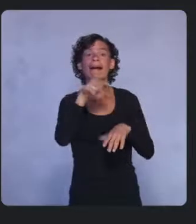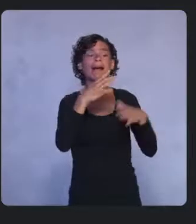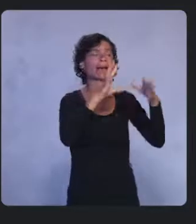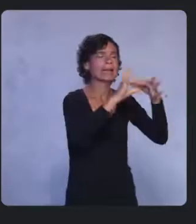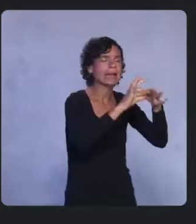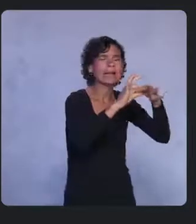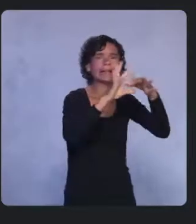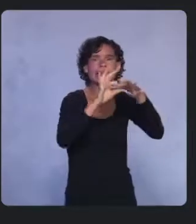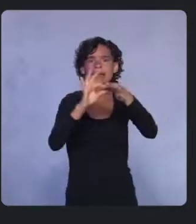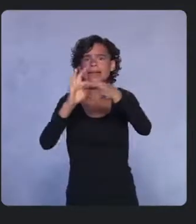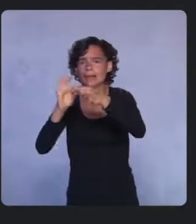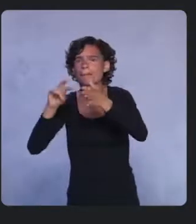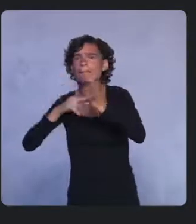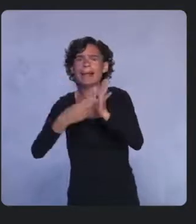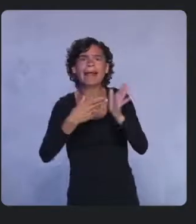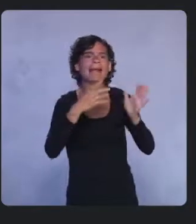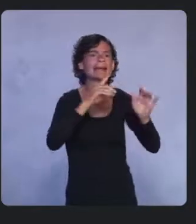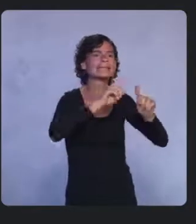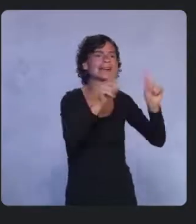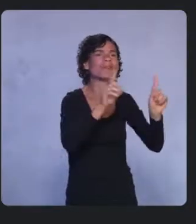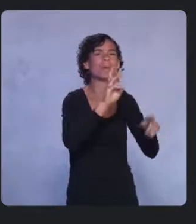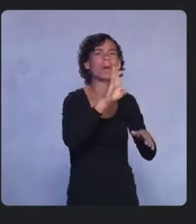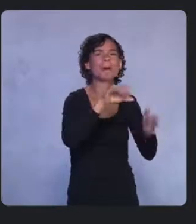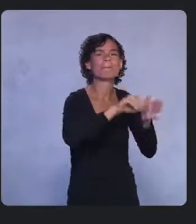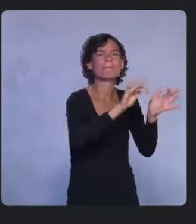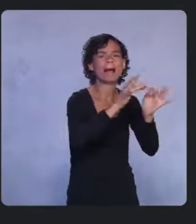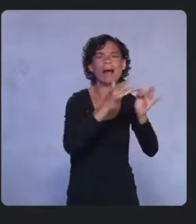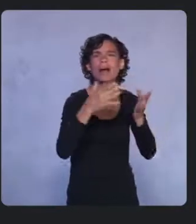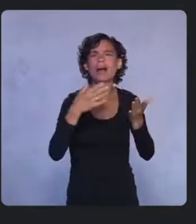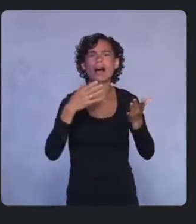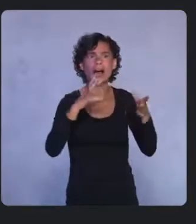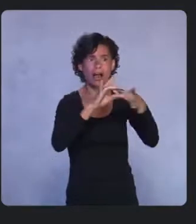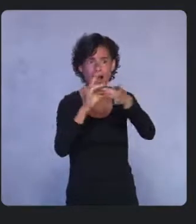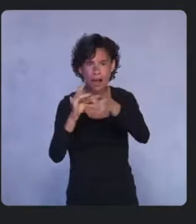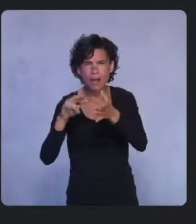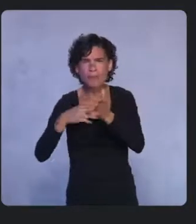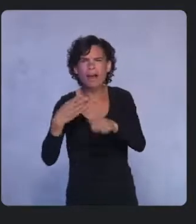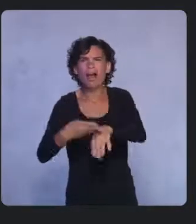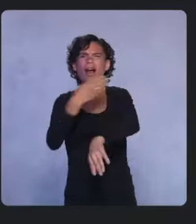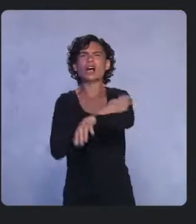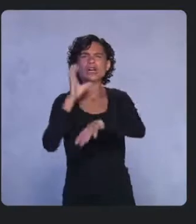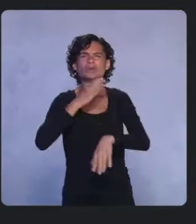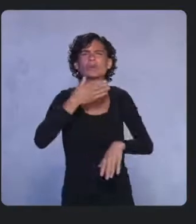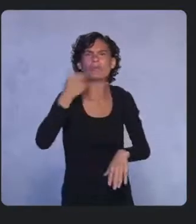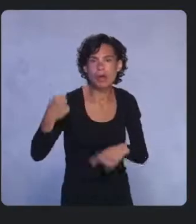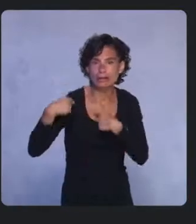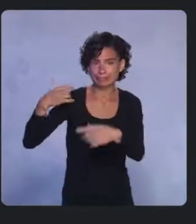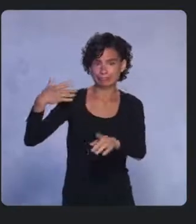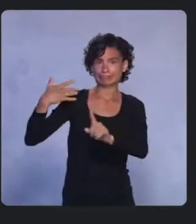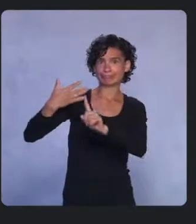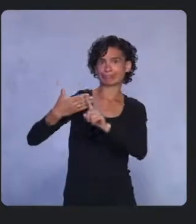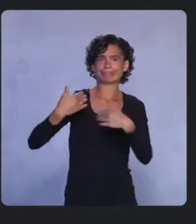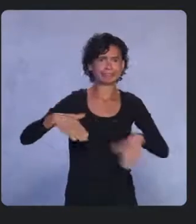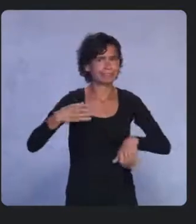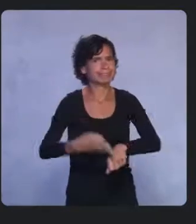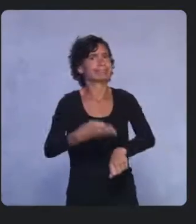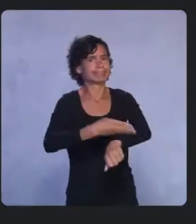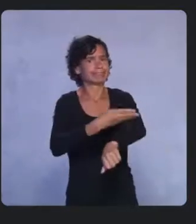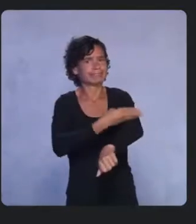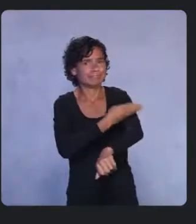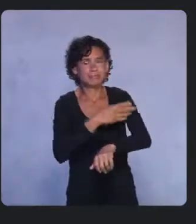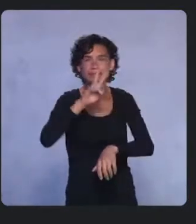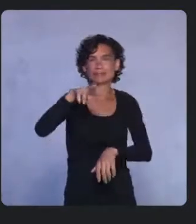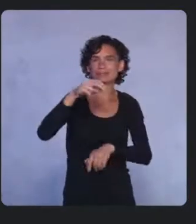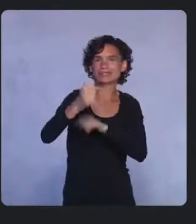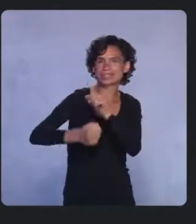web pages leads to dramatically better search results. We've made remarkable advances over the past 22 years,